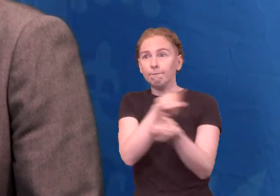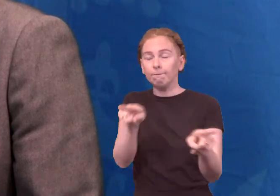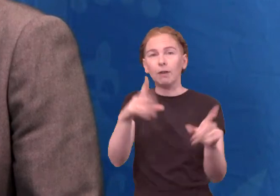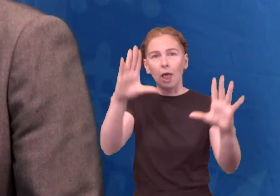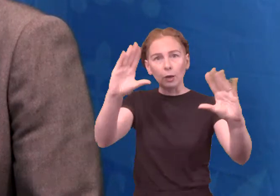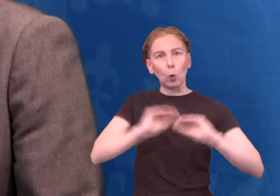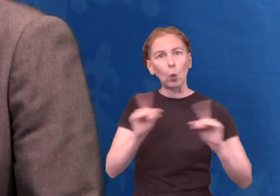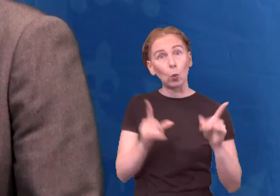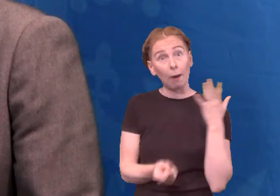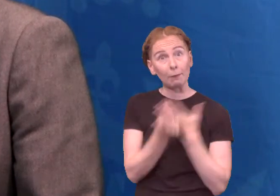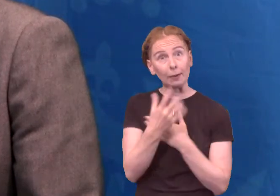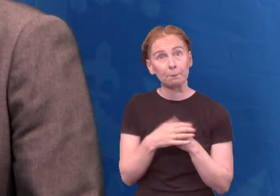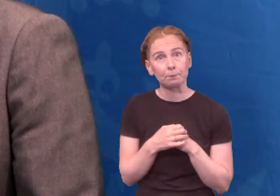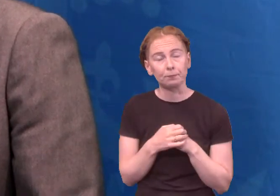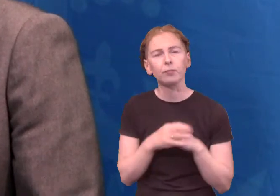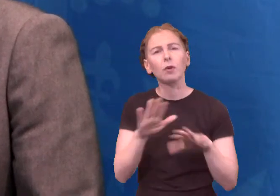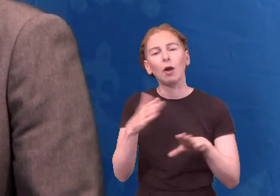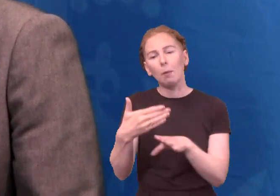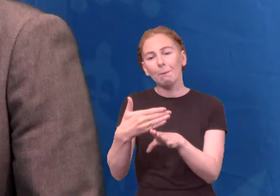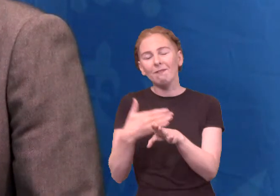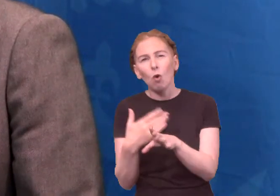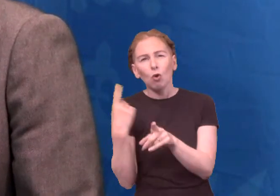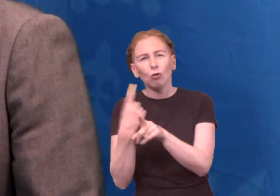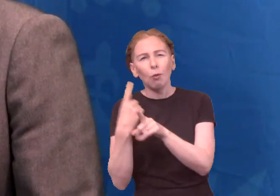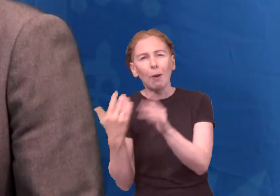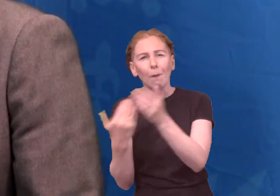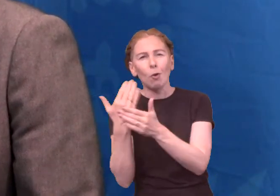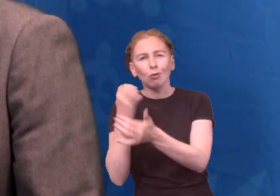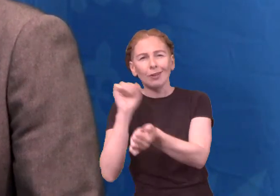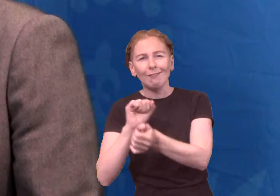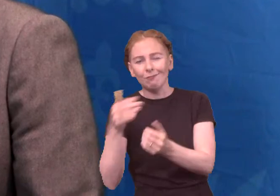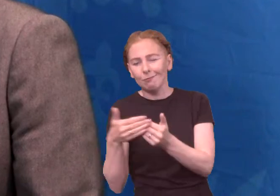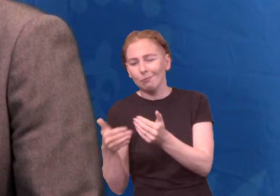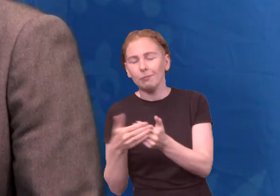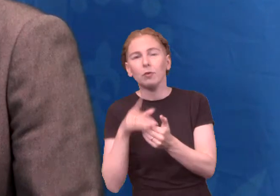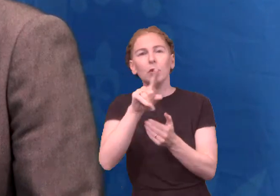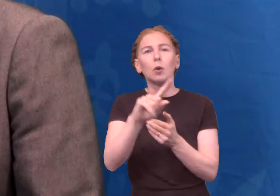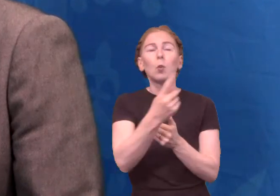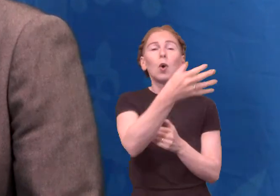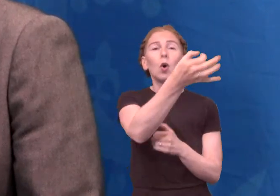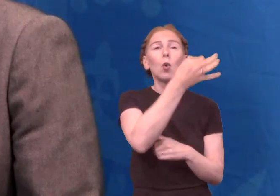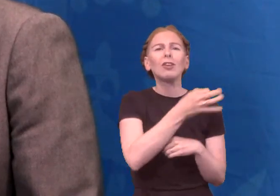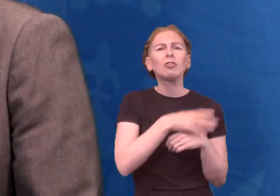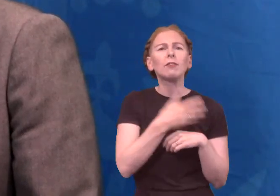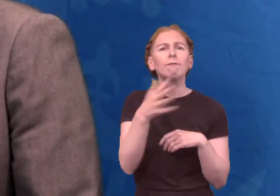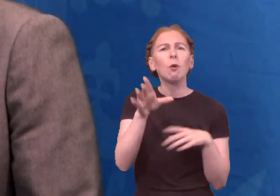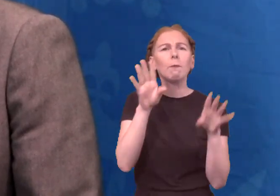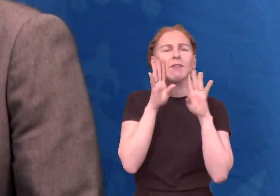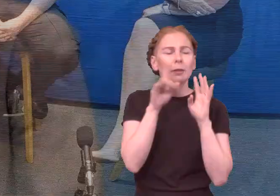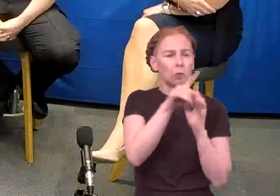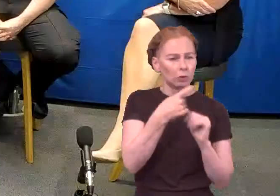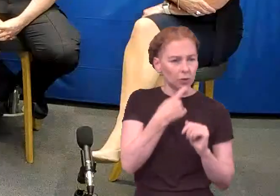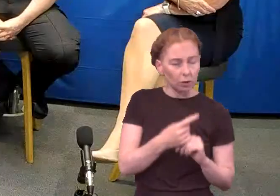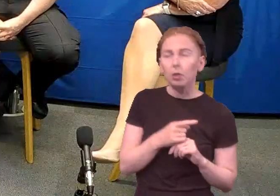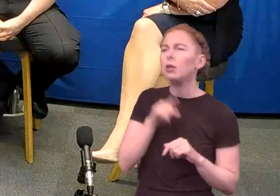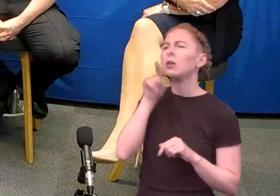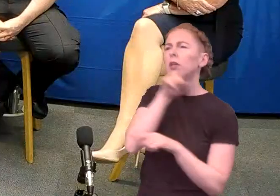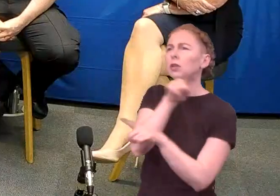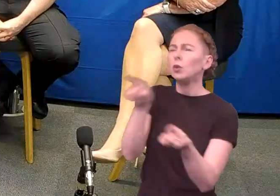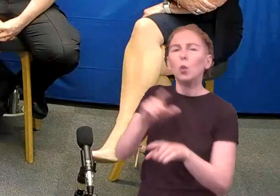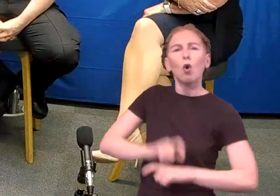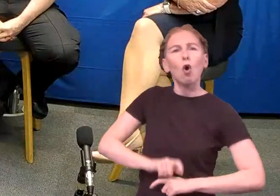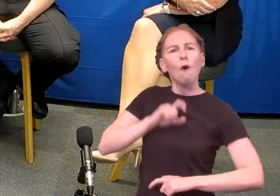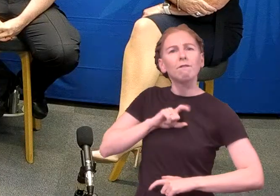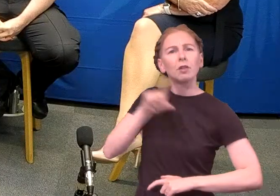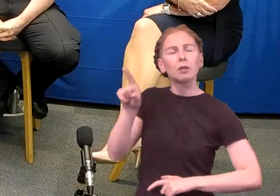got a question from Kathy on Facebook, and she's asking us, are you confident about stopping county lines?